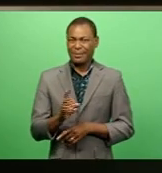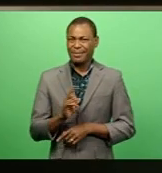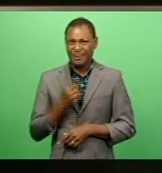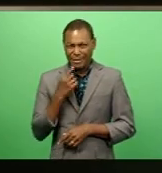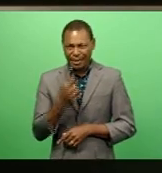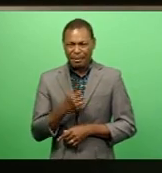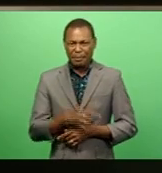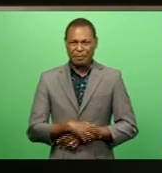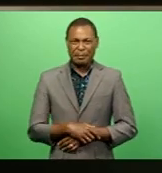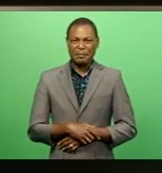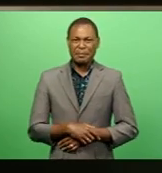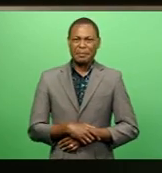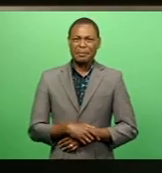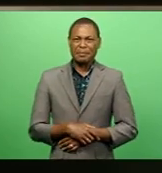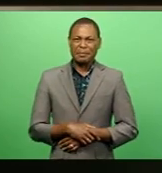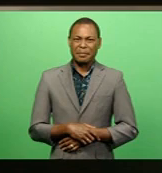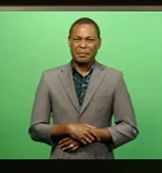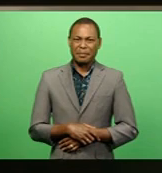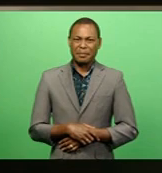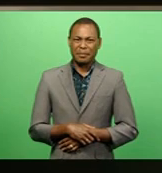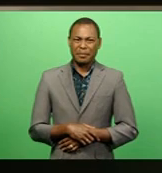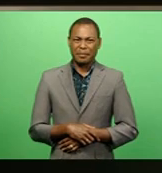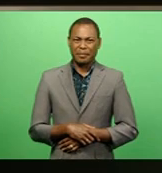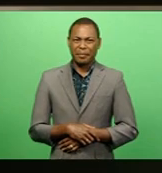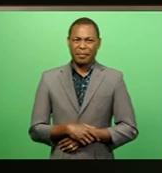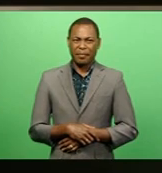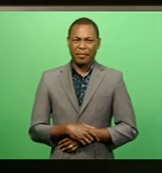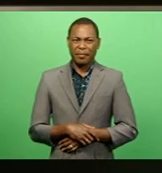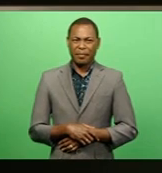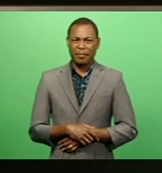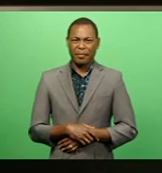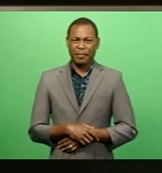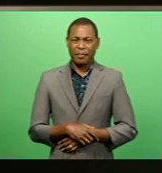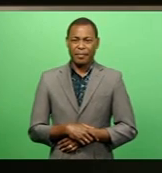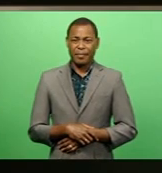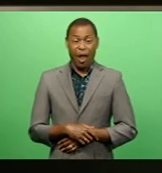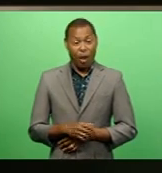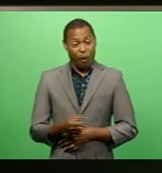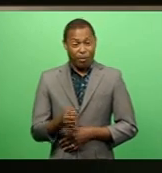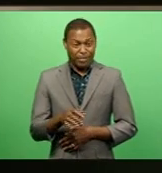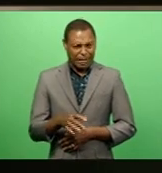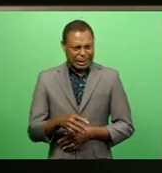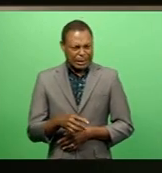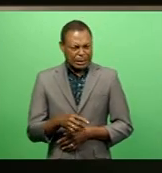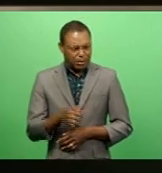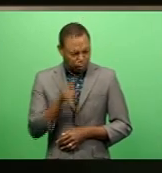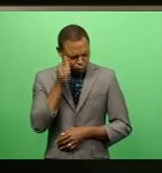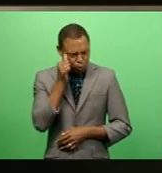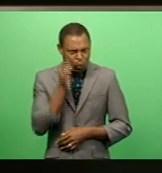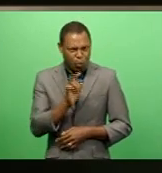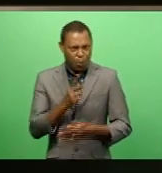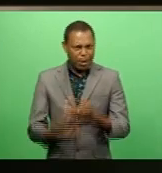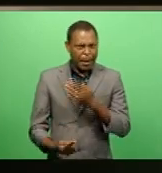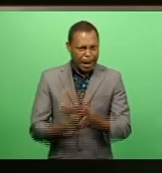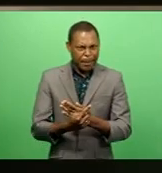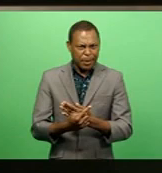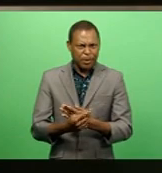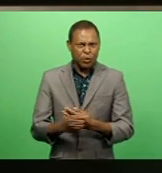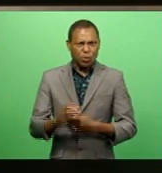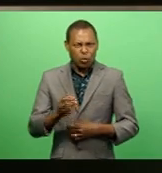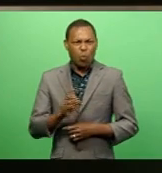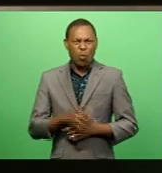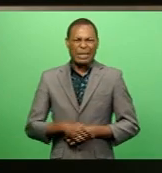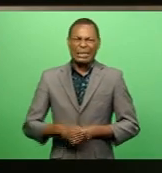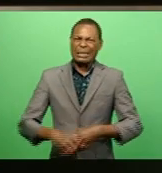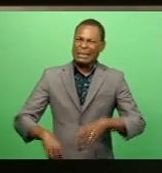women who took part or participated in this interview. That being said, it says that the network of support makes it